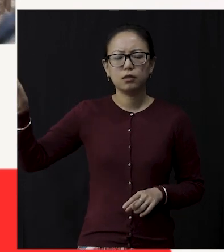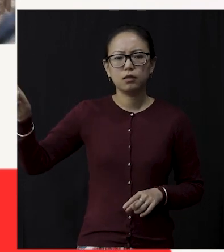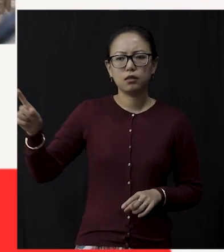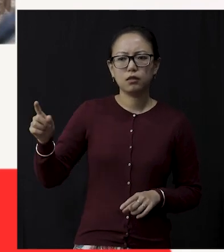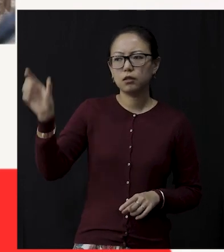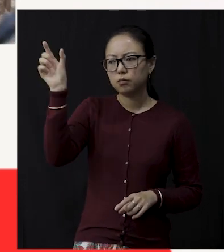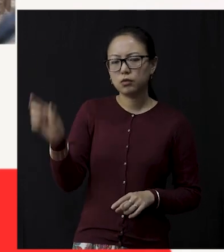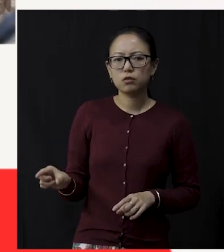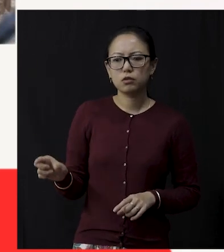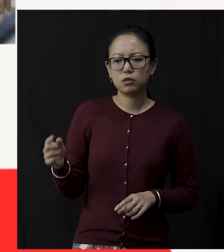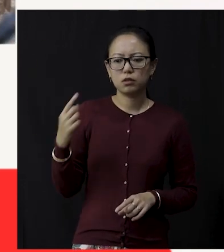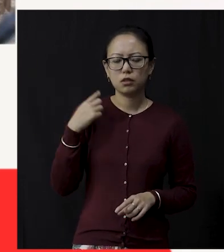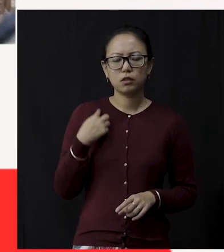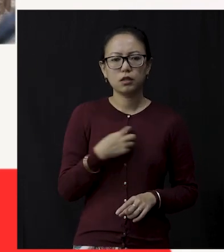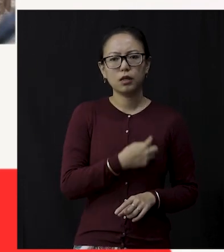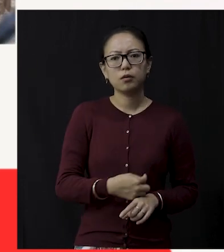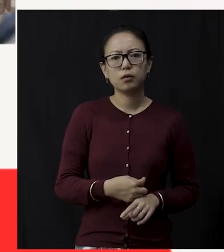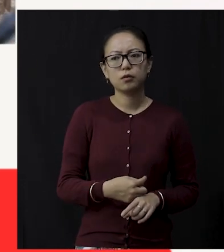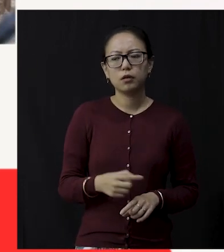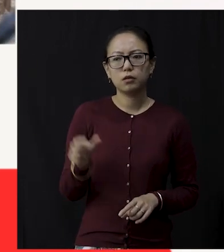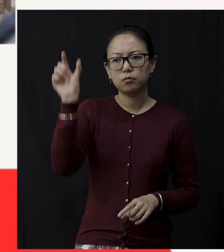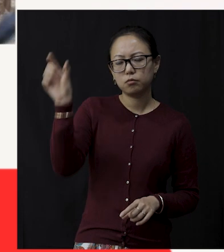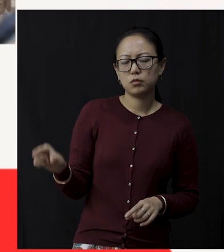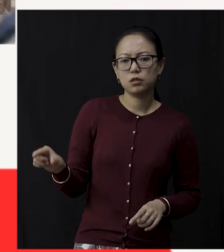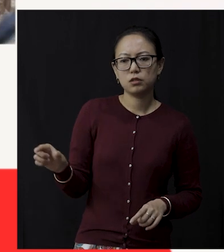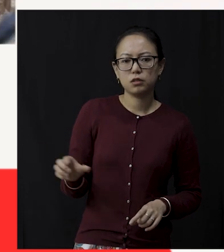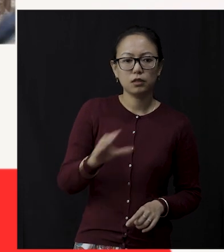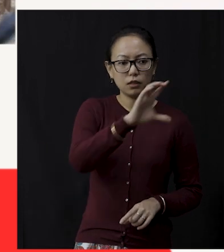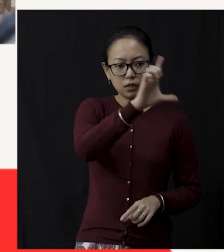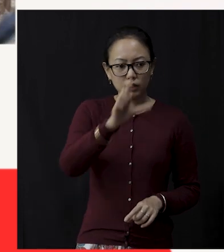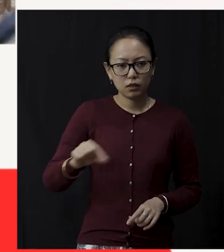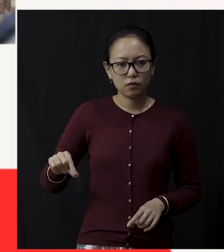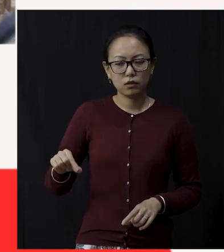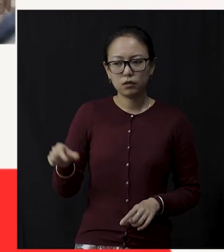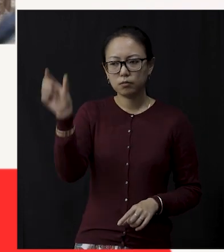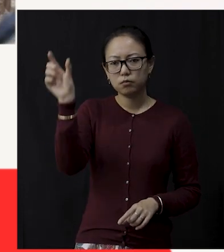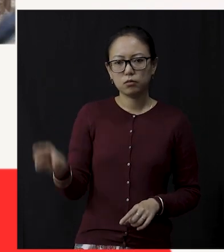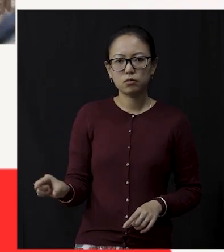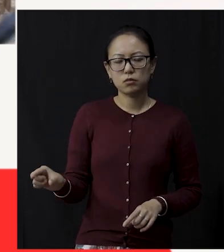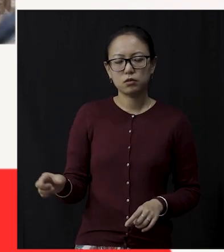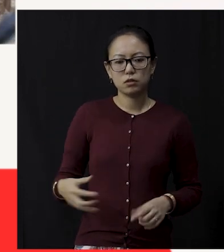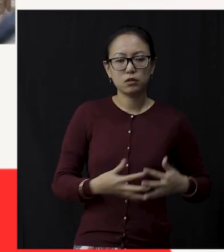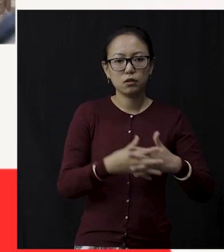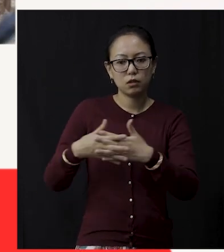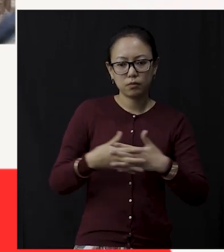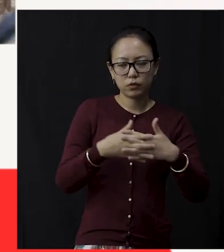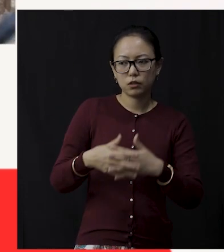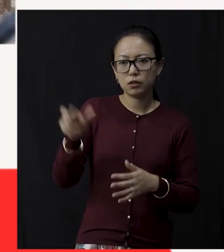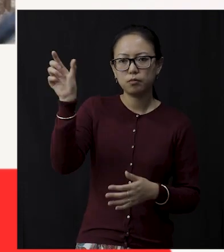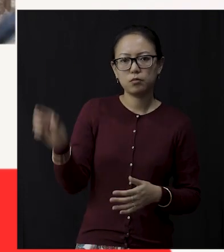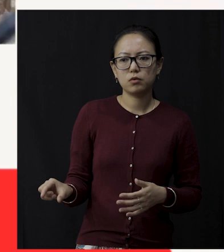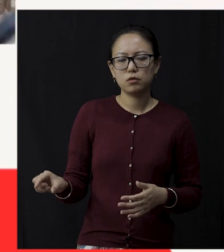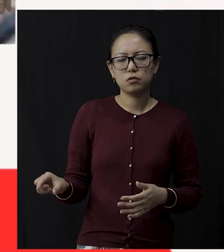from America, or from Africa. Though we live in a different place,